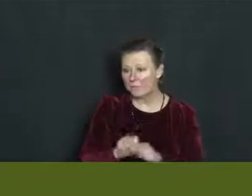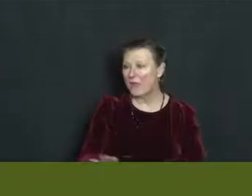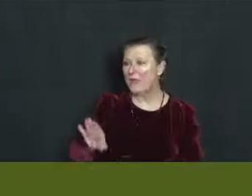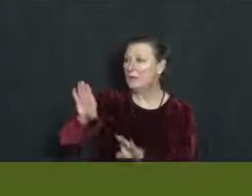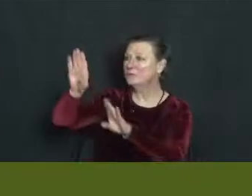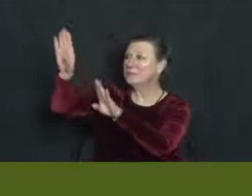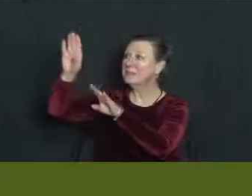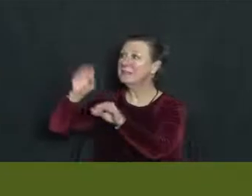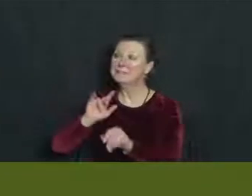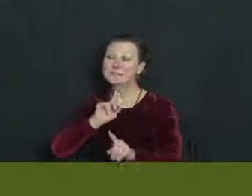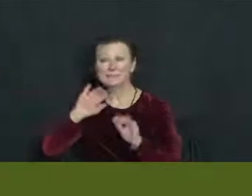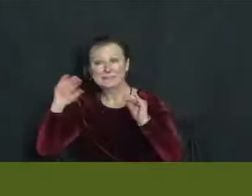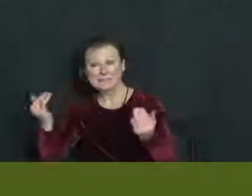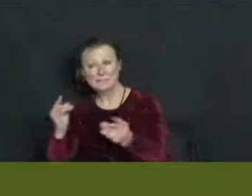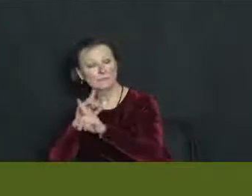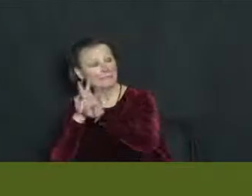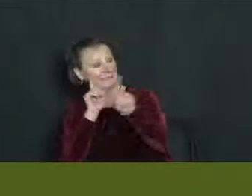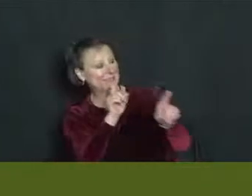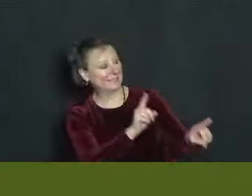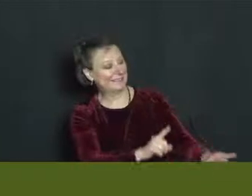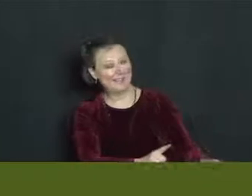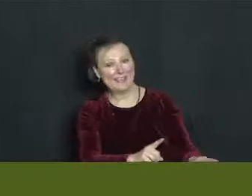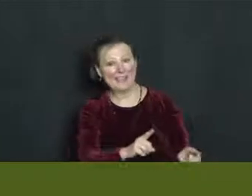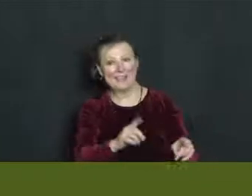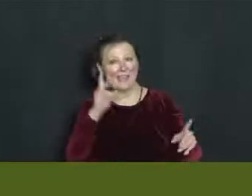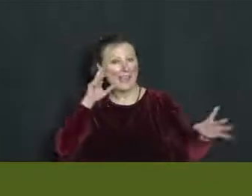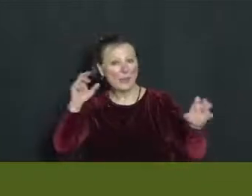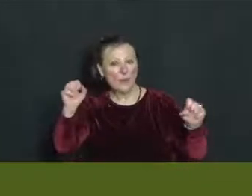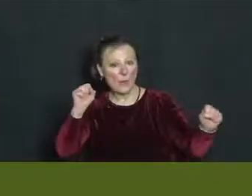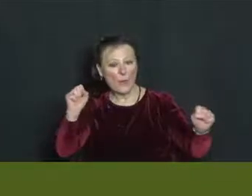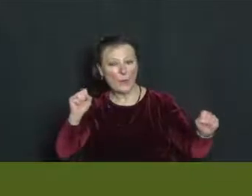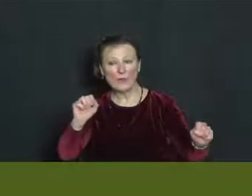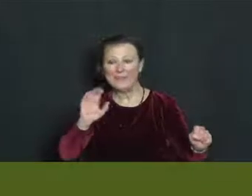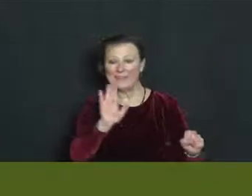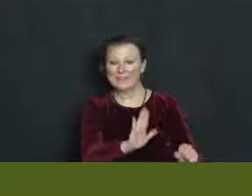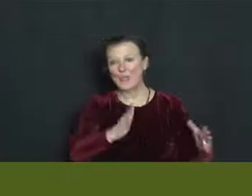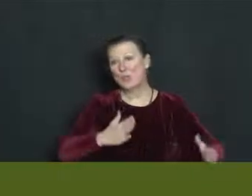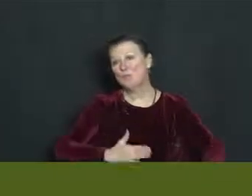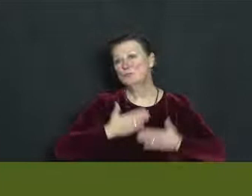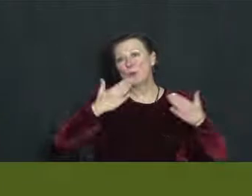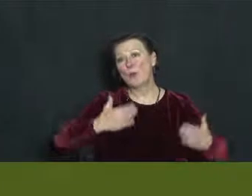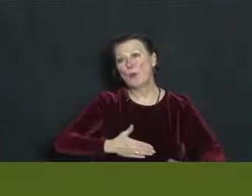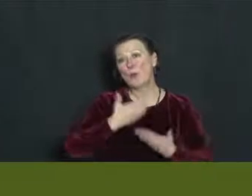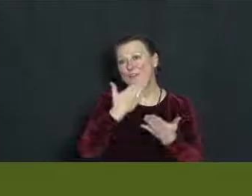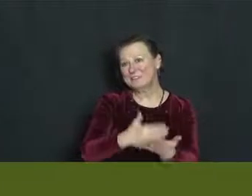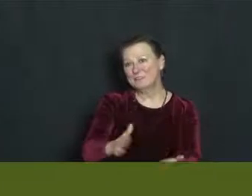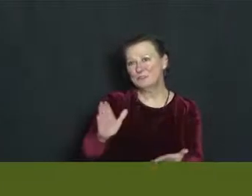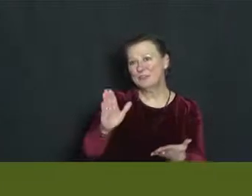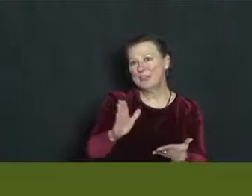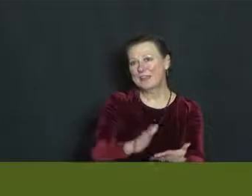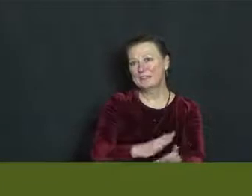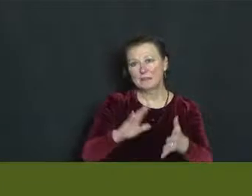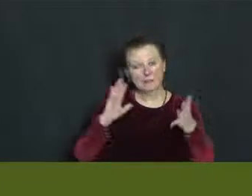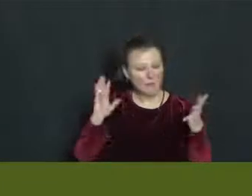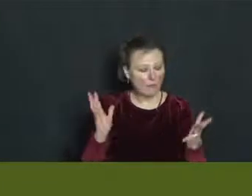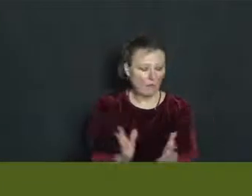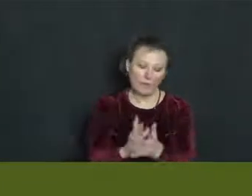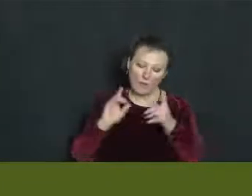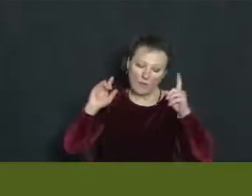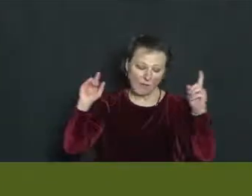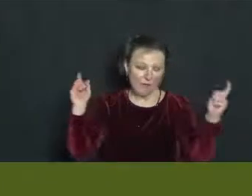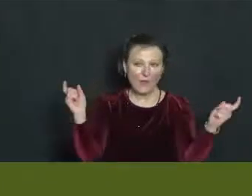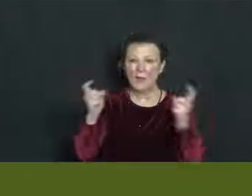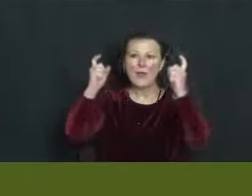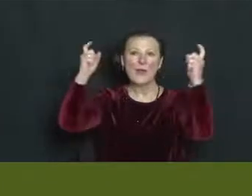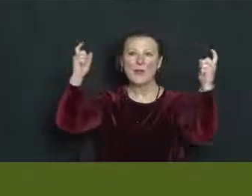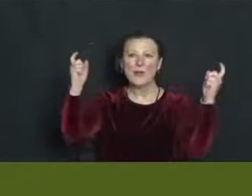the mountains in reply, echoing their joyous strains.